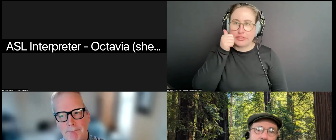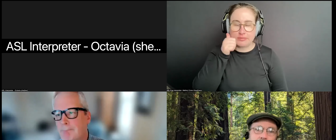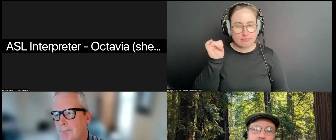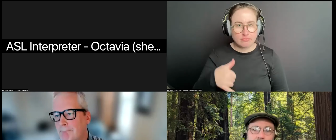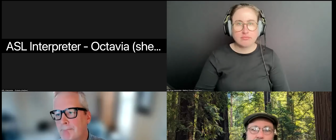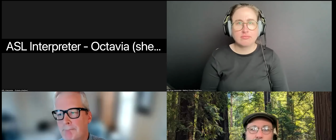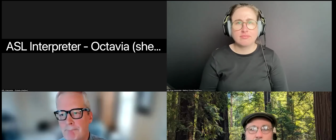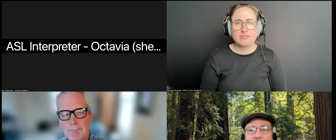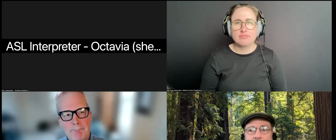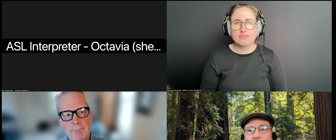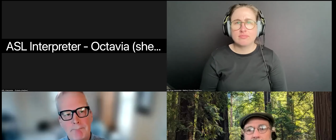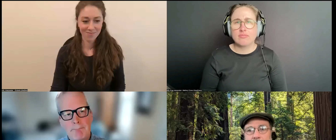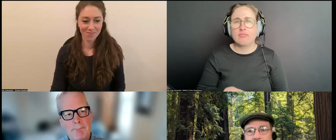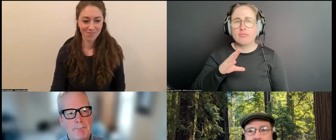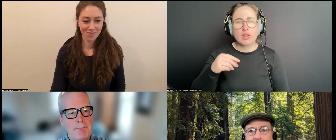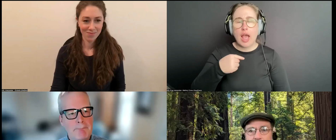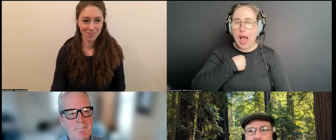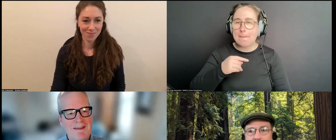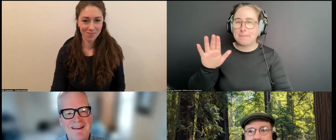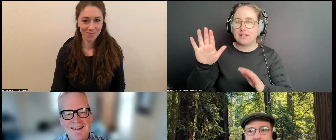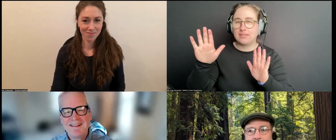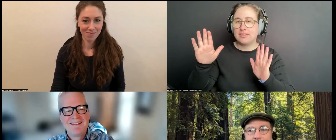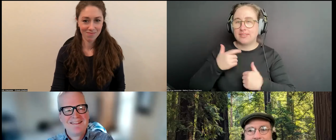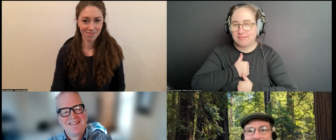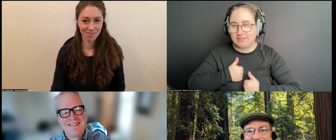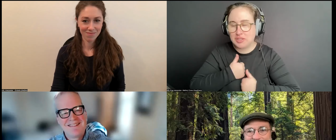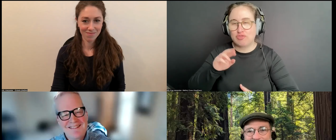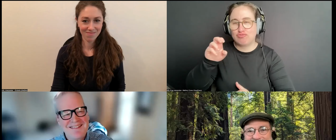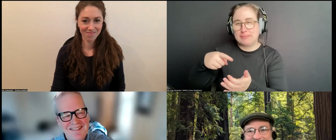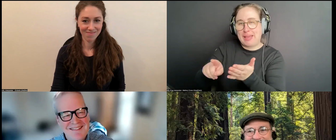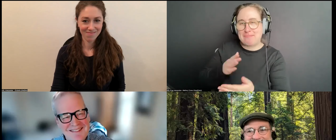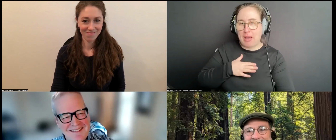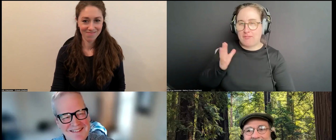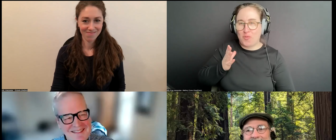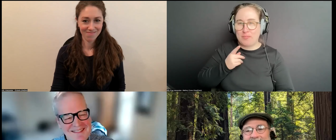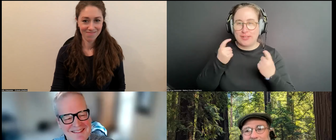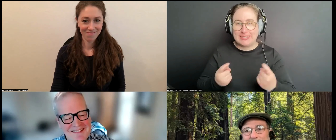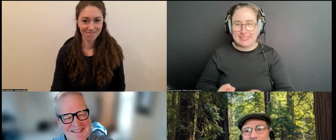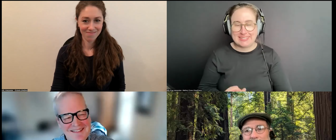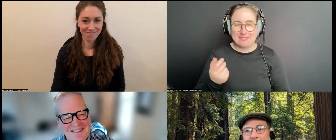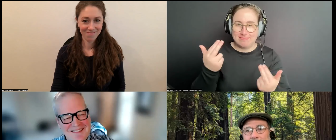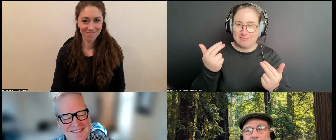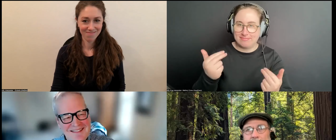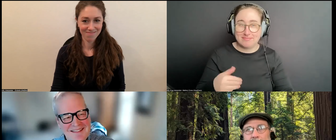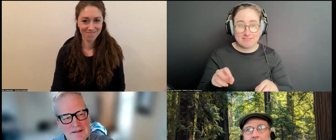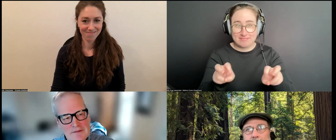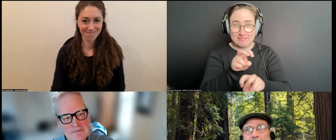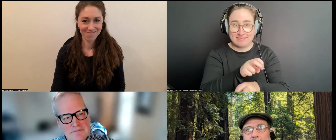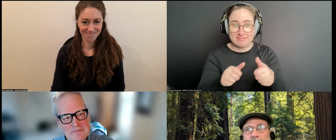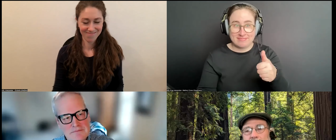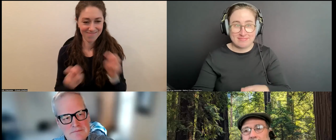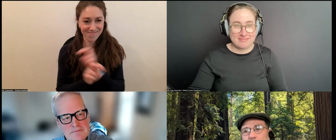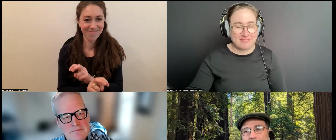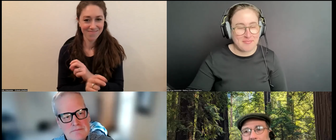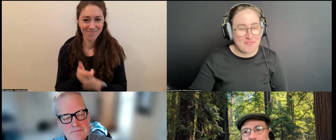I'm repaying my sins, my former sins, since then. So one of the things about